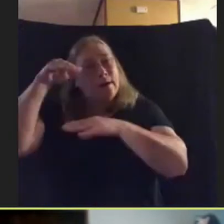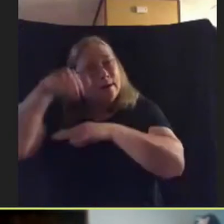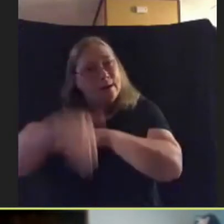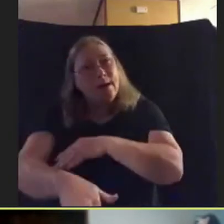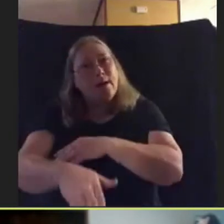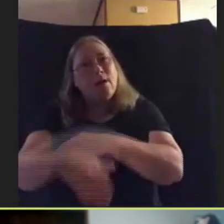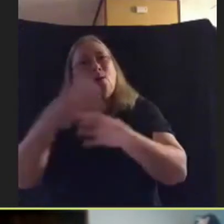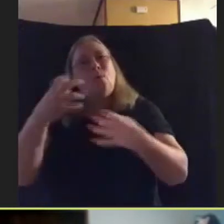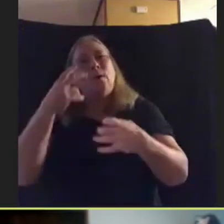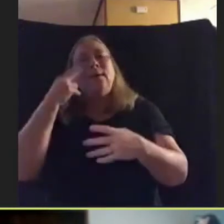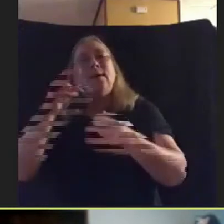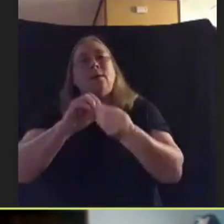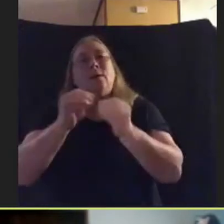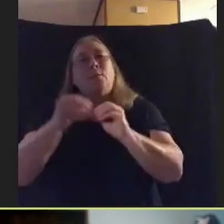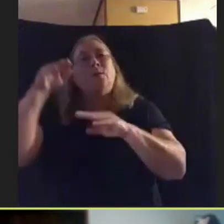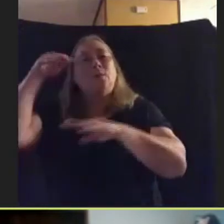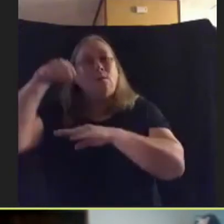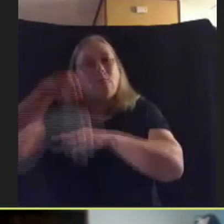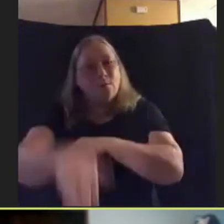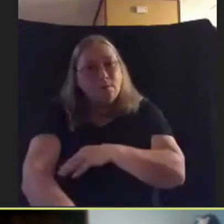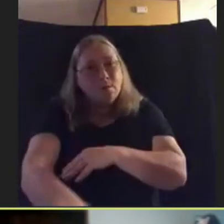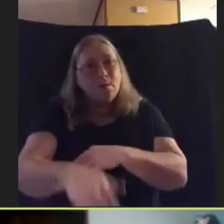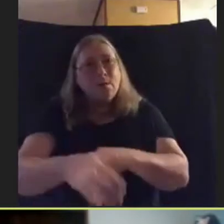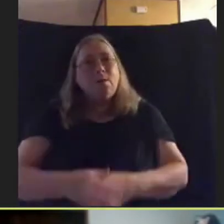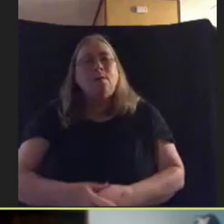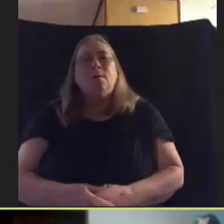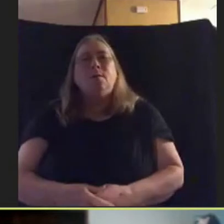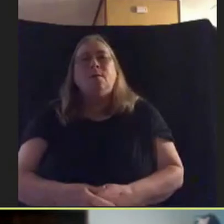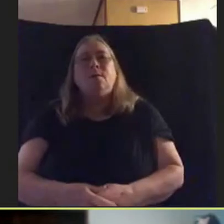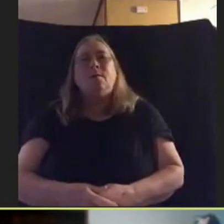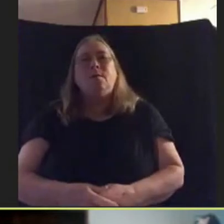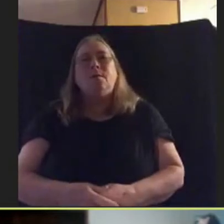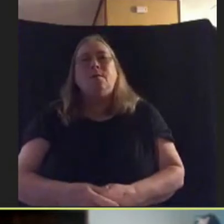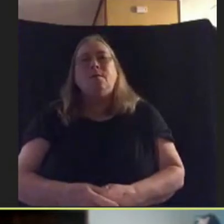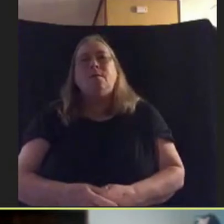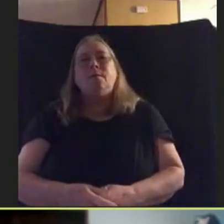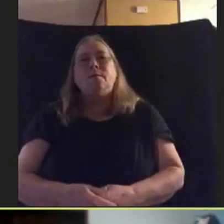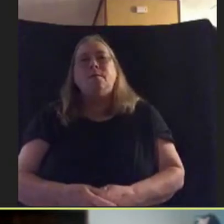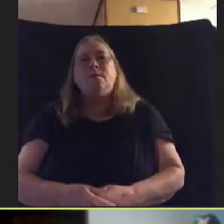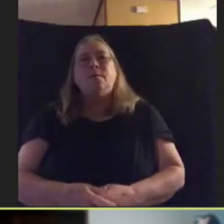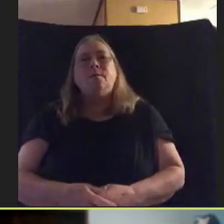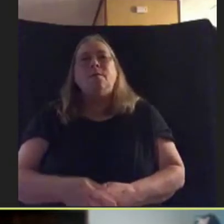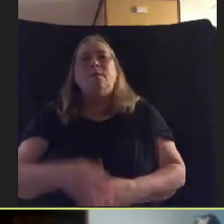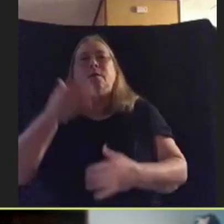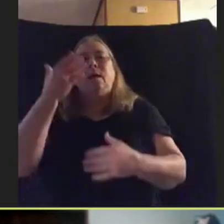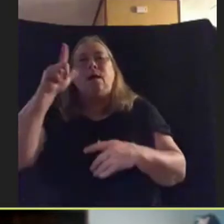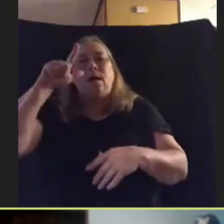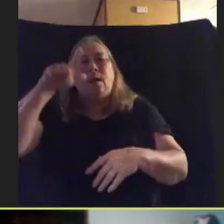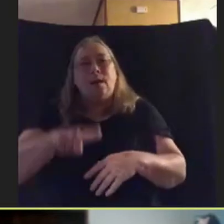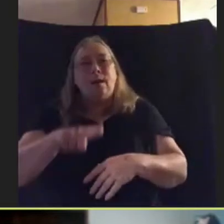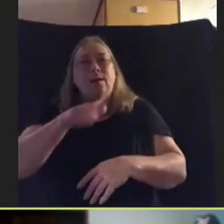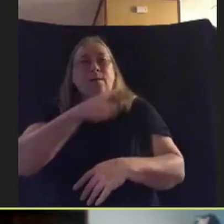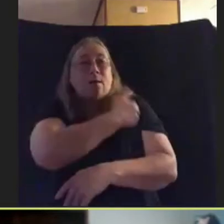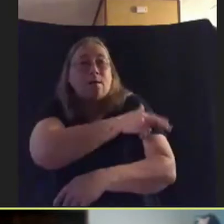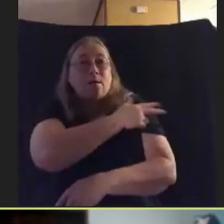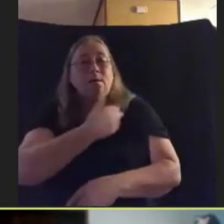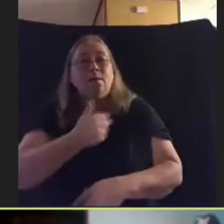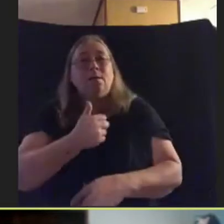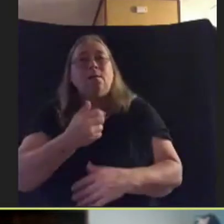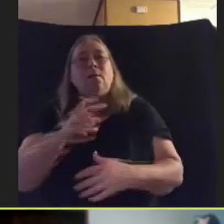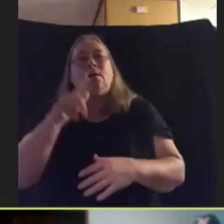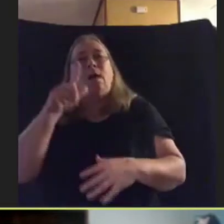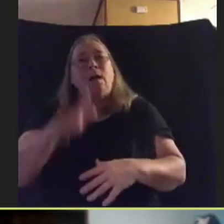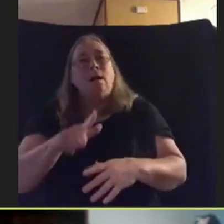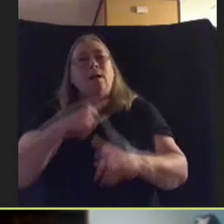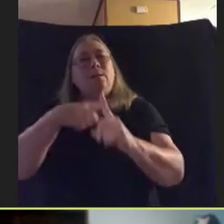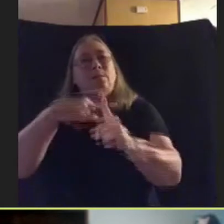declines is because ultimately that leads to less hospitalizations and less deaths, where the real impact is. And